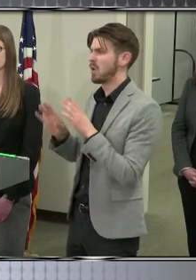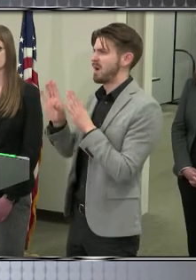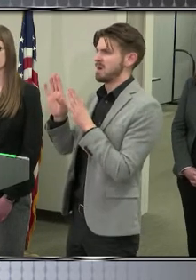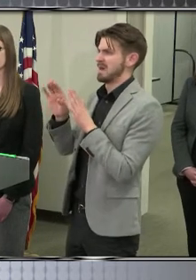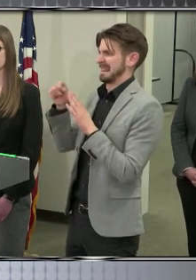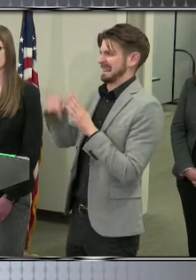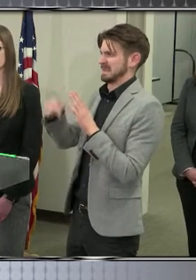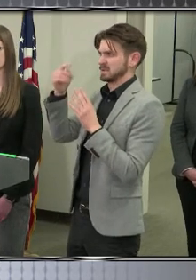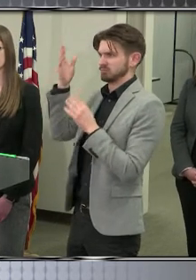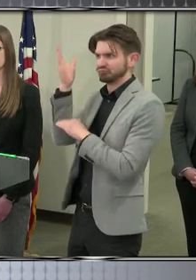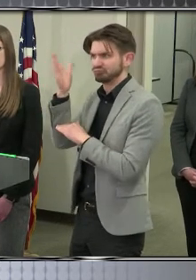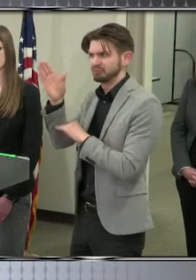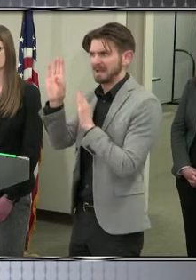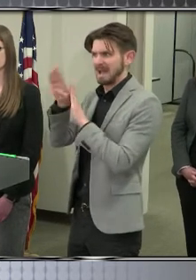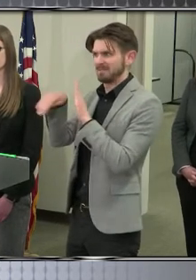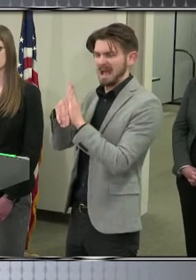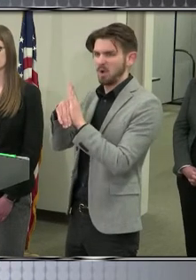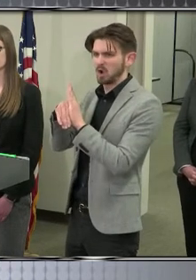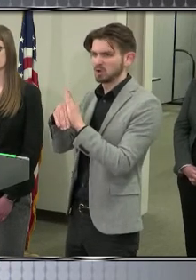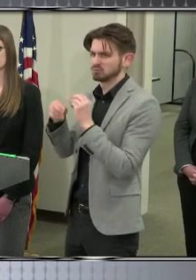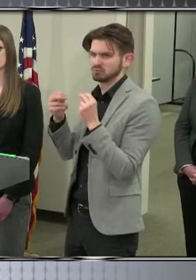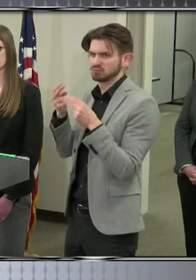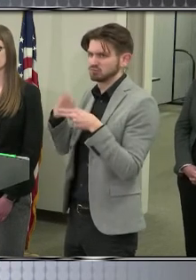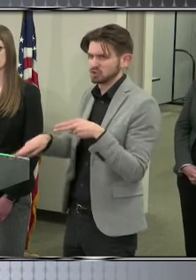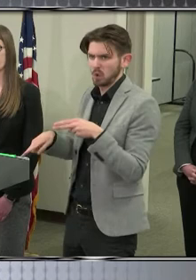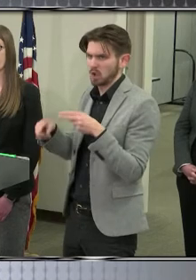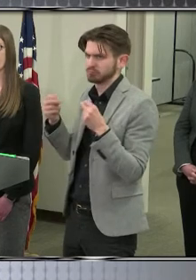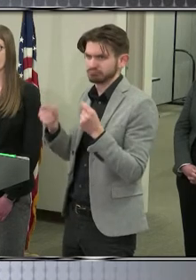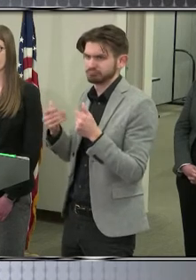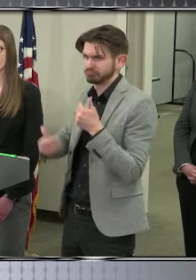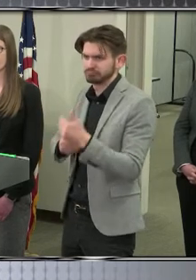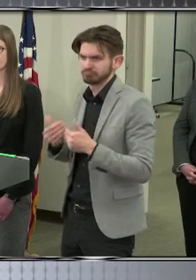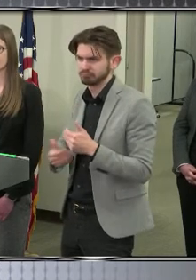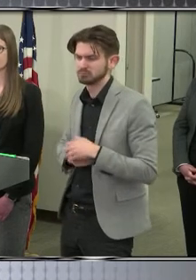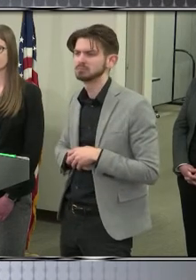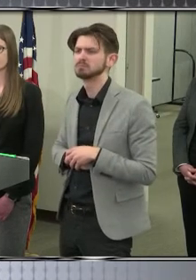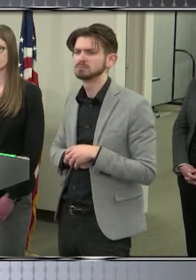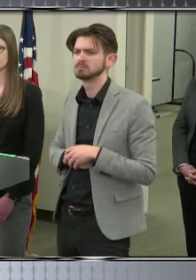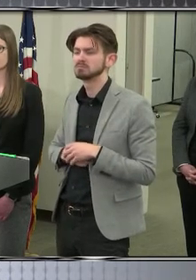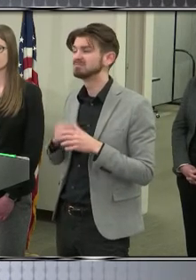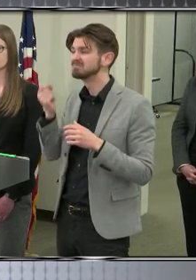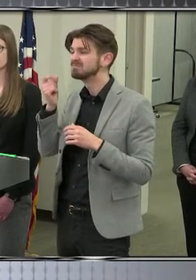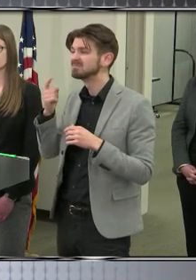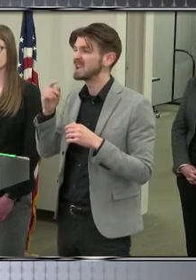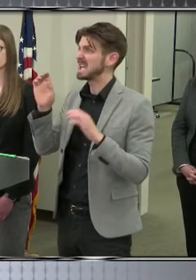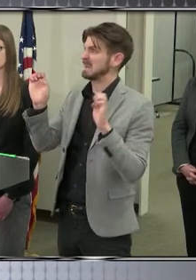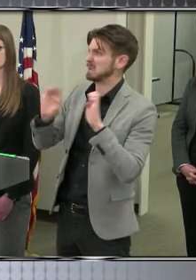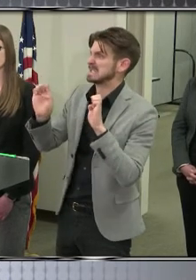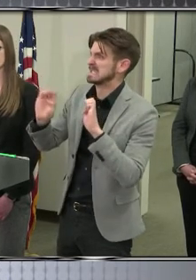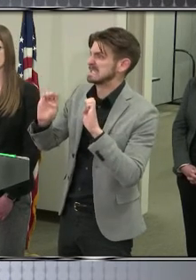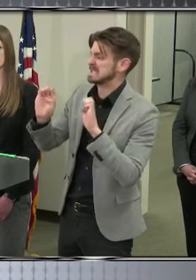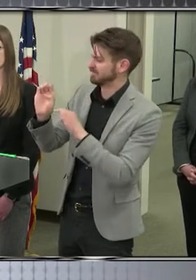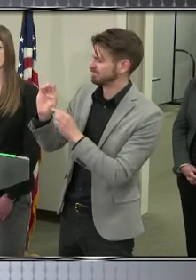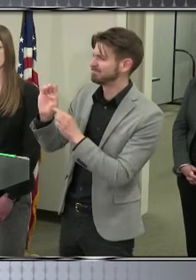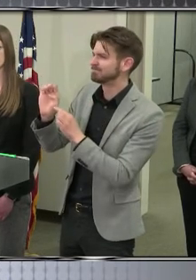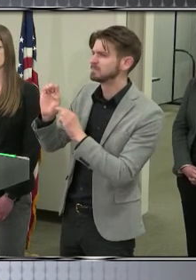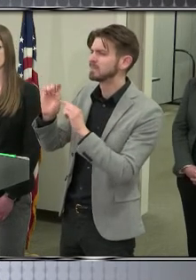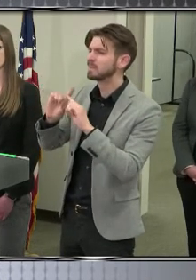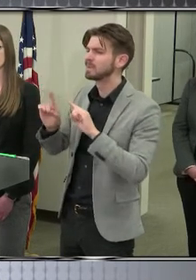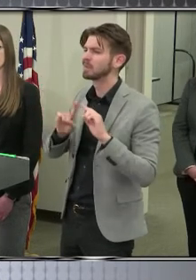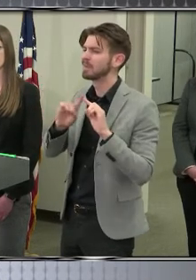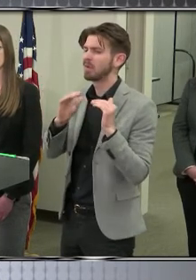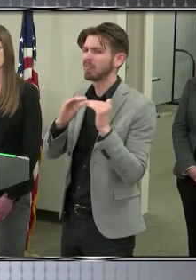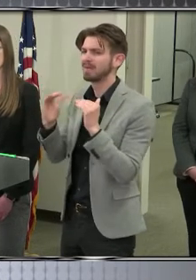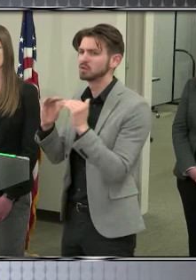we have activated emergency, there's different levels of emergency. Can somebody speak to where we are? I think you said the